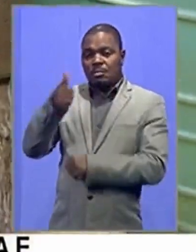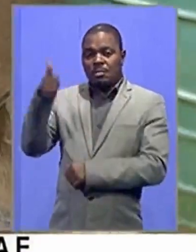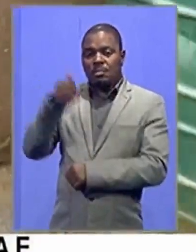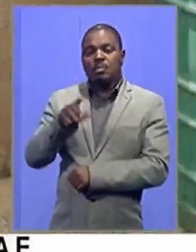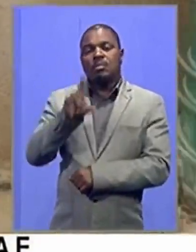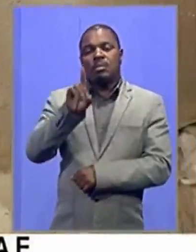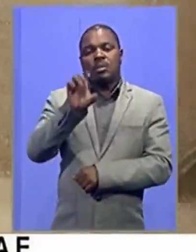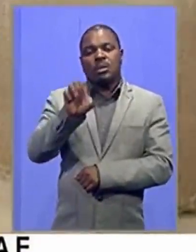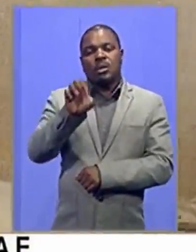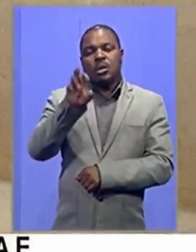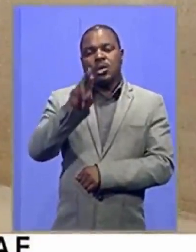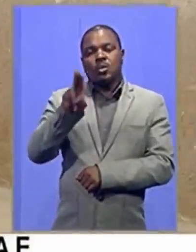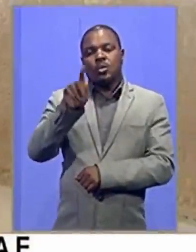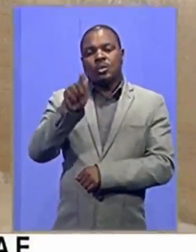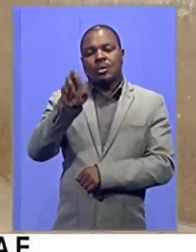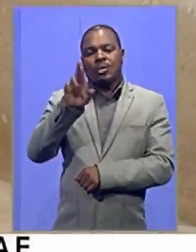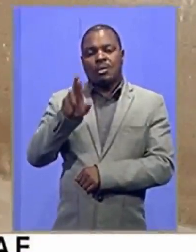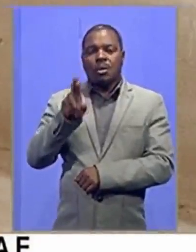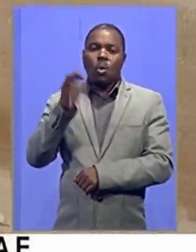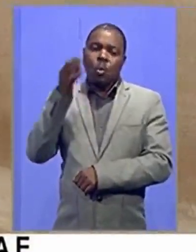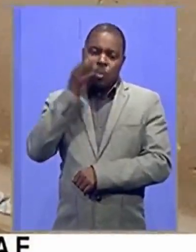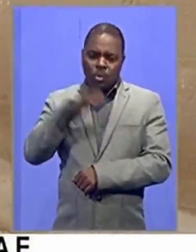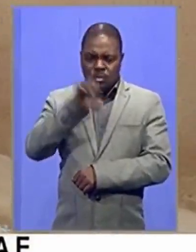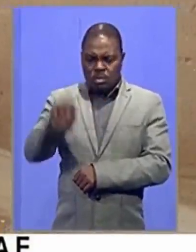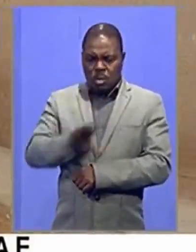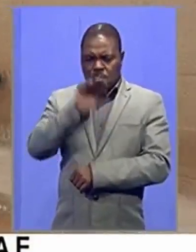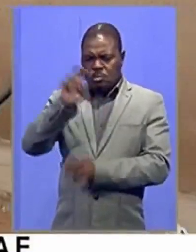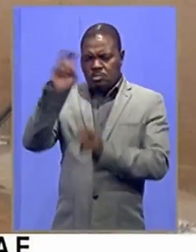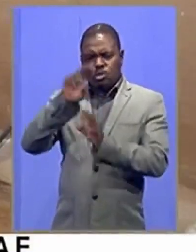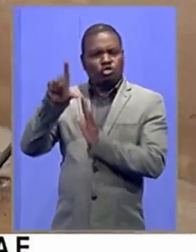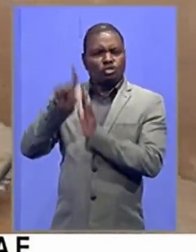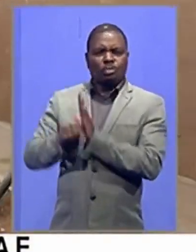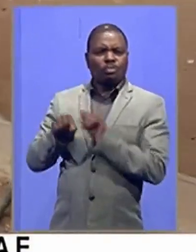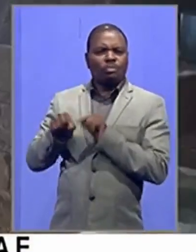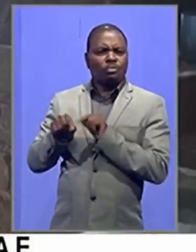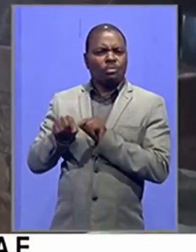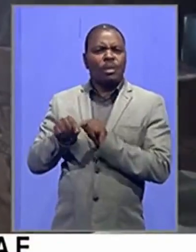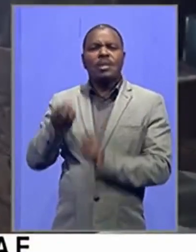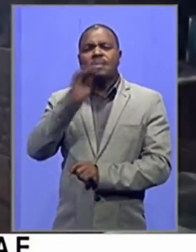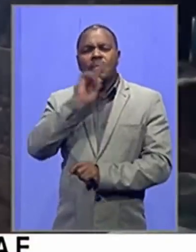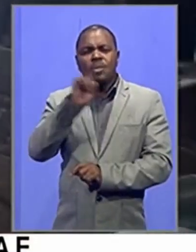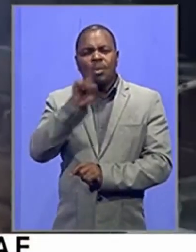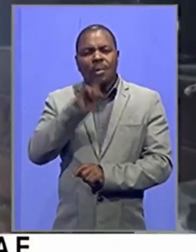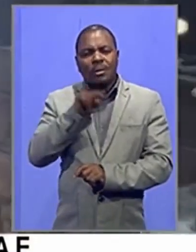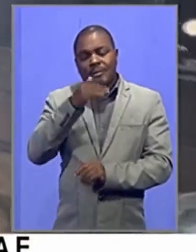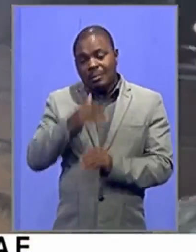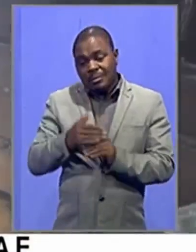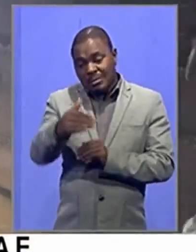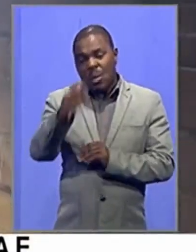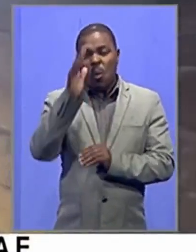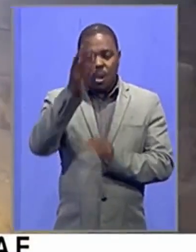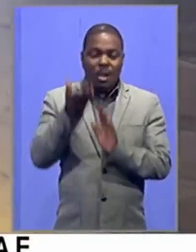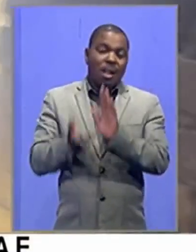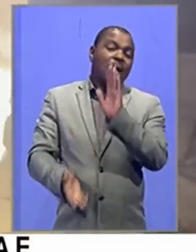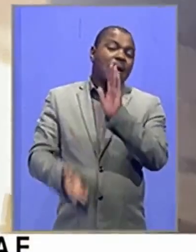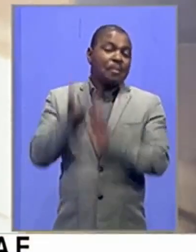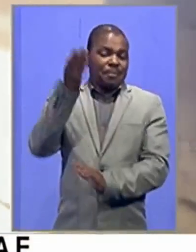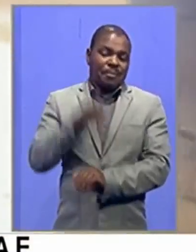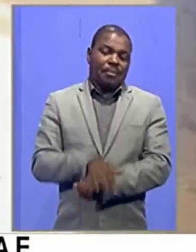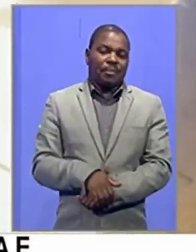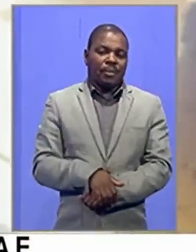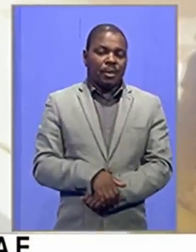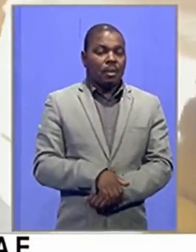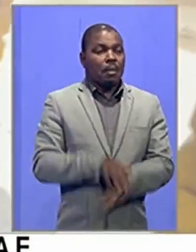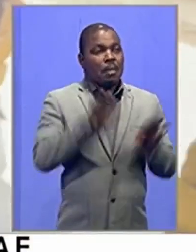Dreiter o re motlakase o sa le fase ka theko ka monageng e le go sešupo sa gore ditheko di sa tlile go nyoga le ge ditsebi di